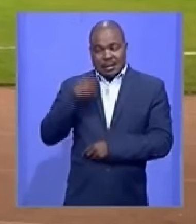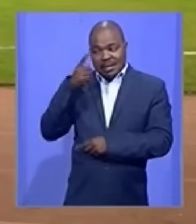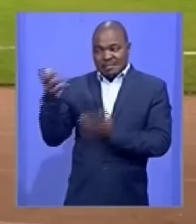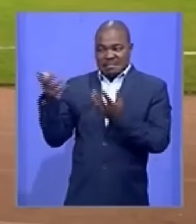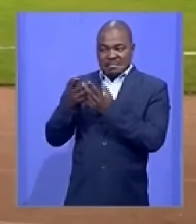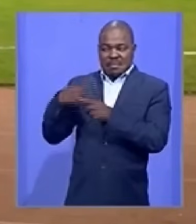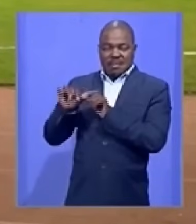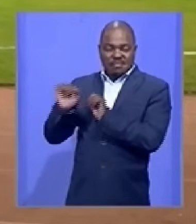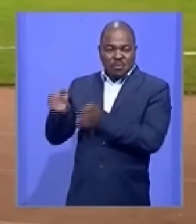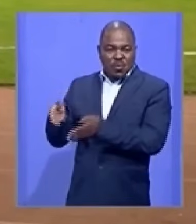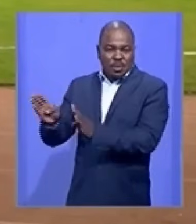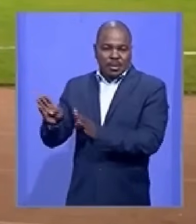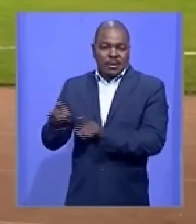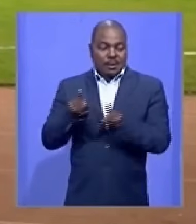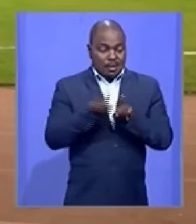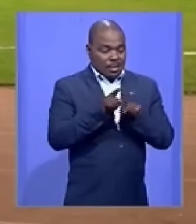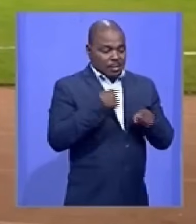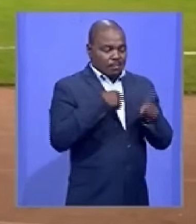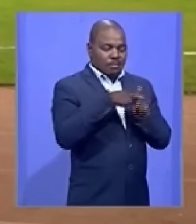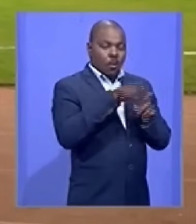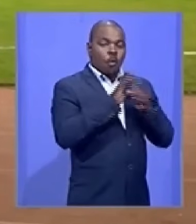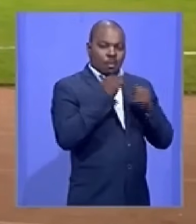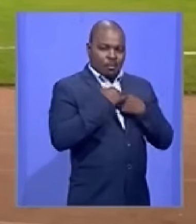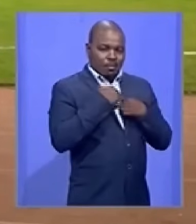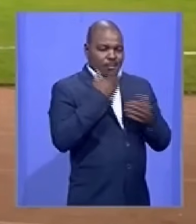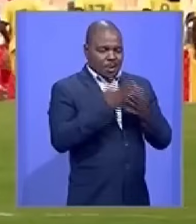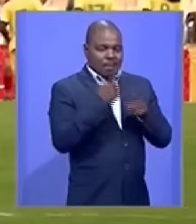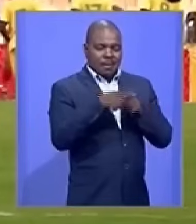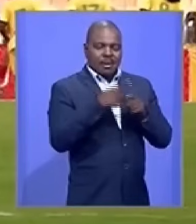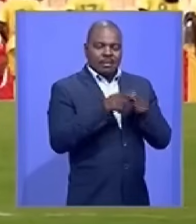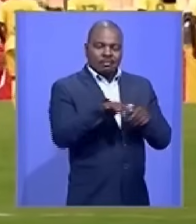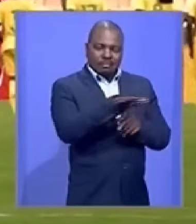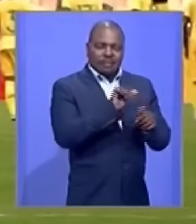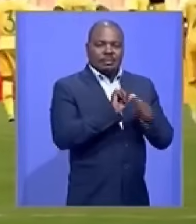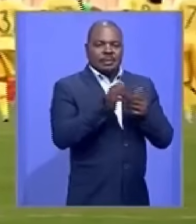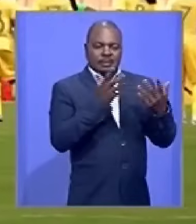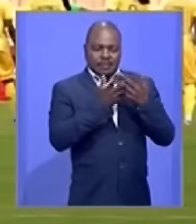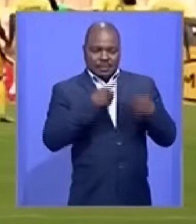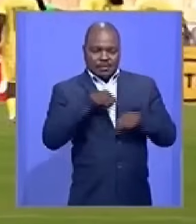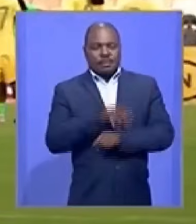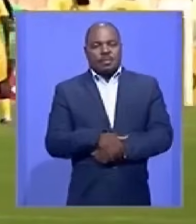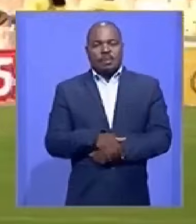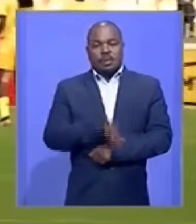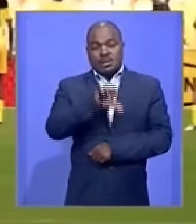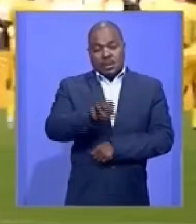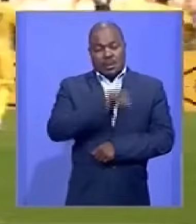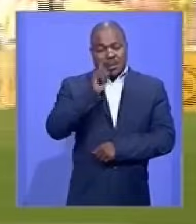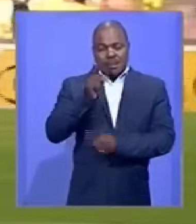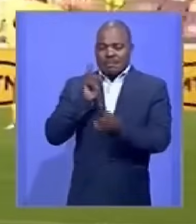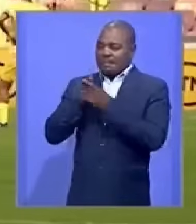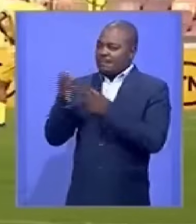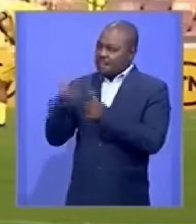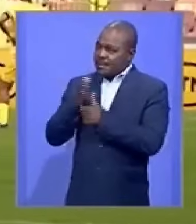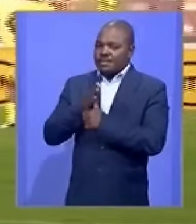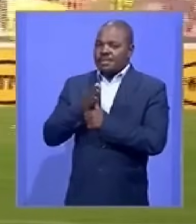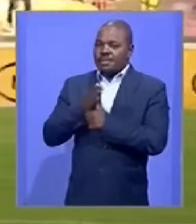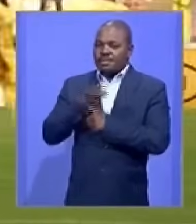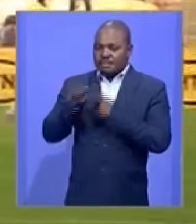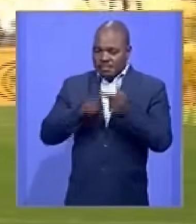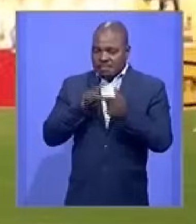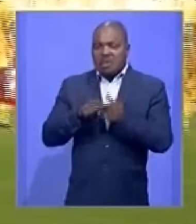them. But we also have an advantage when we go home to play in better facilities. Afrika Borwa e tla lokela ho hlabantlha pele kgahlano le Nigeria ho